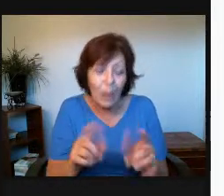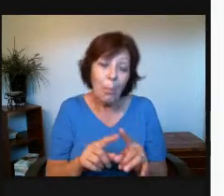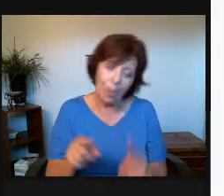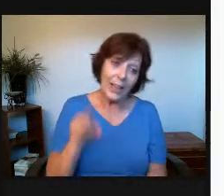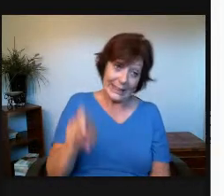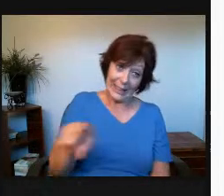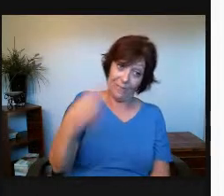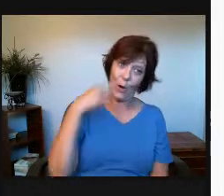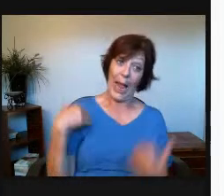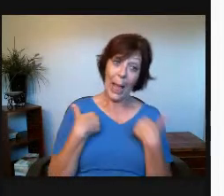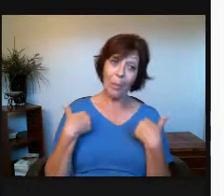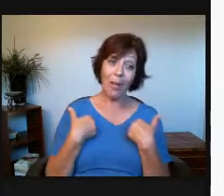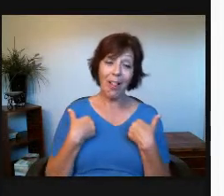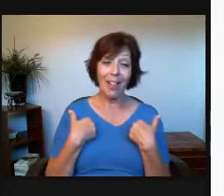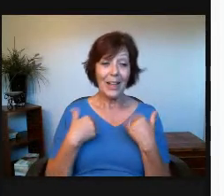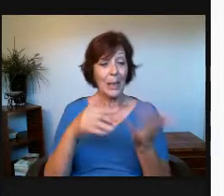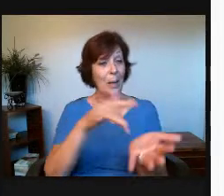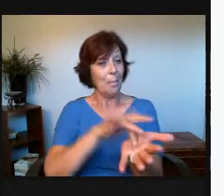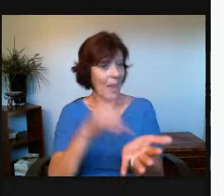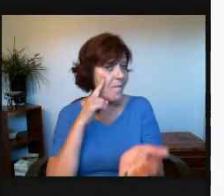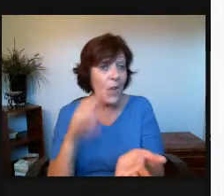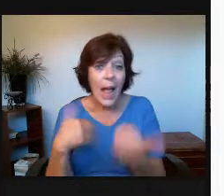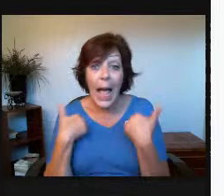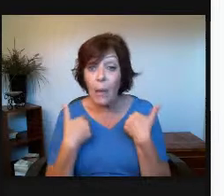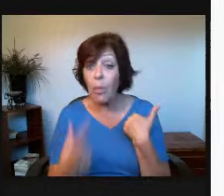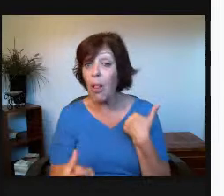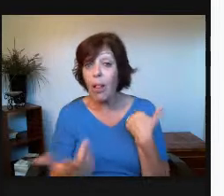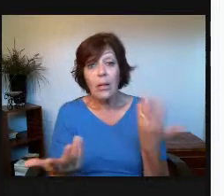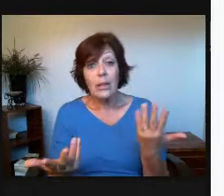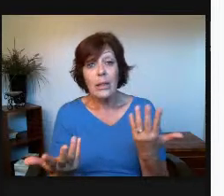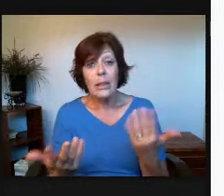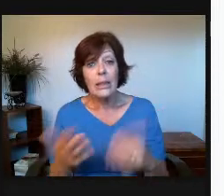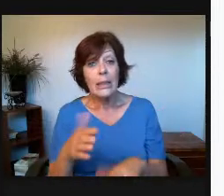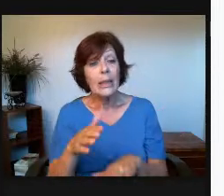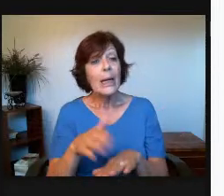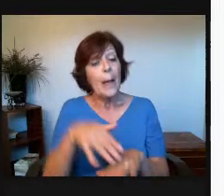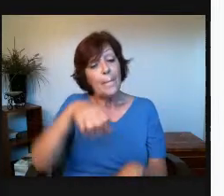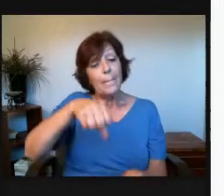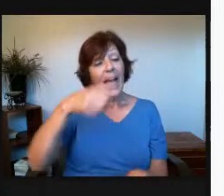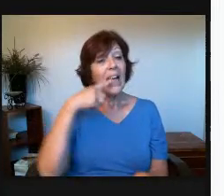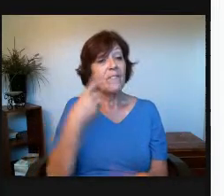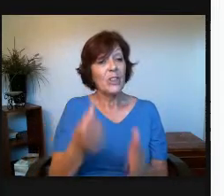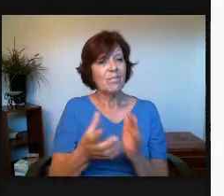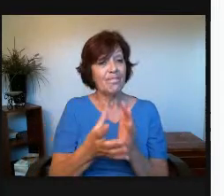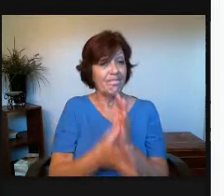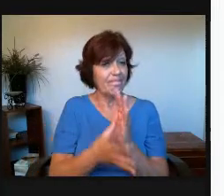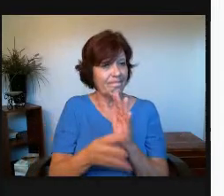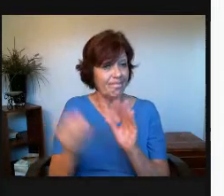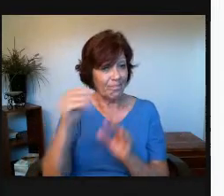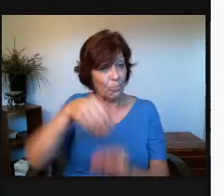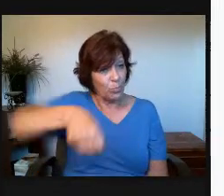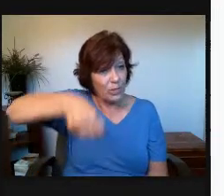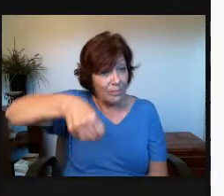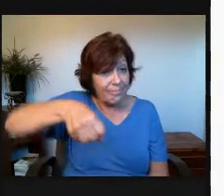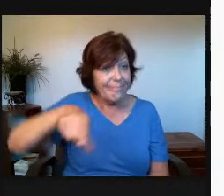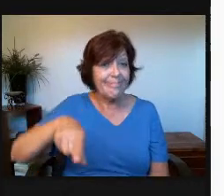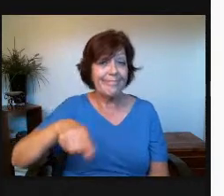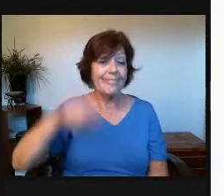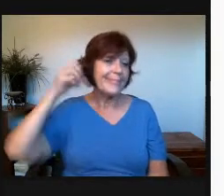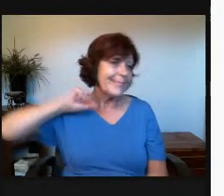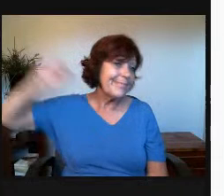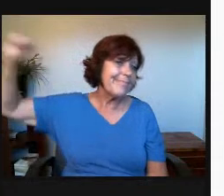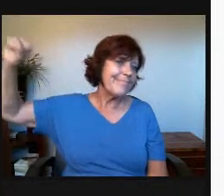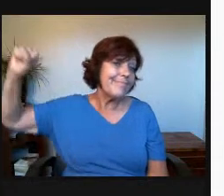need medications for your animal. You're going to need pet waste bags. You're going to need that extra collar and leash and